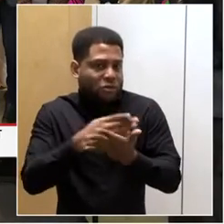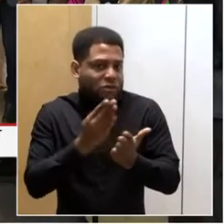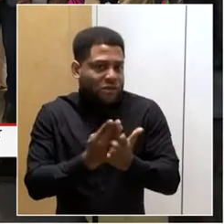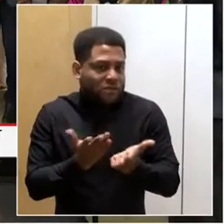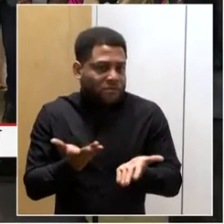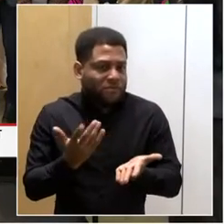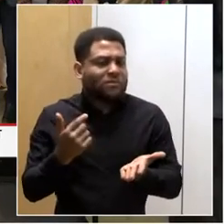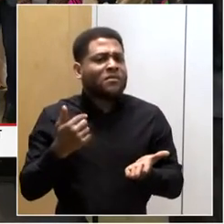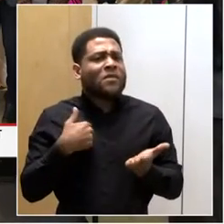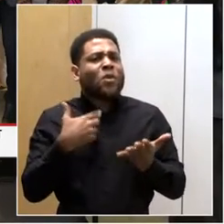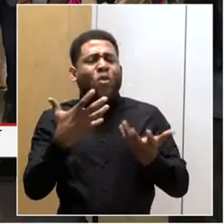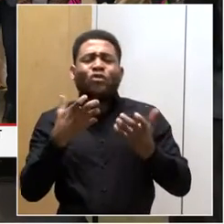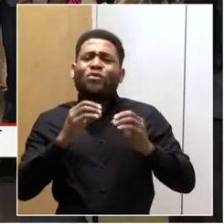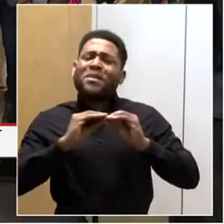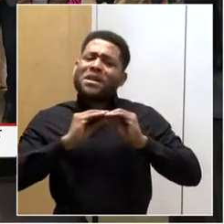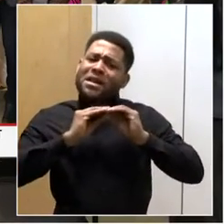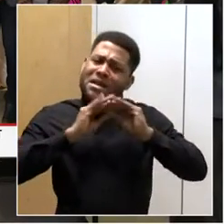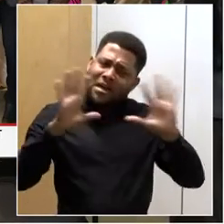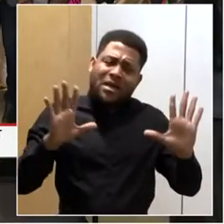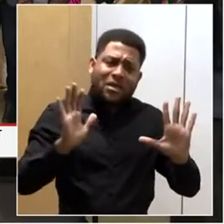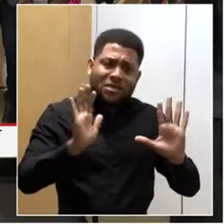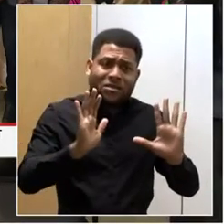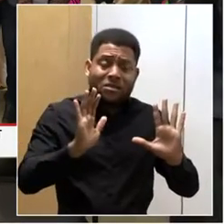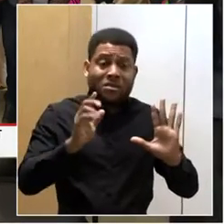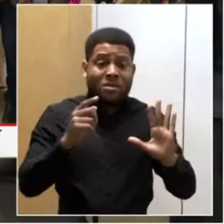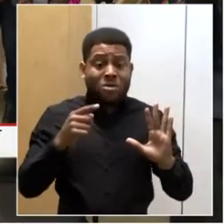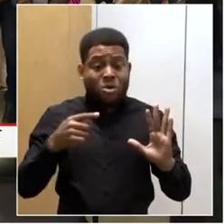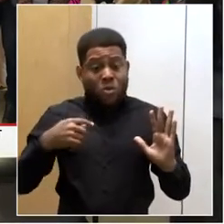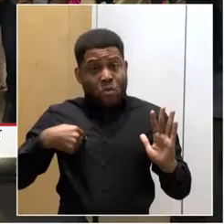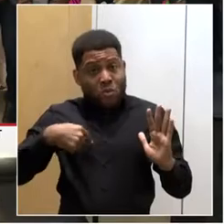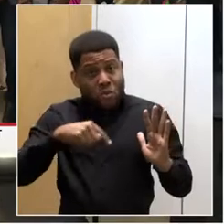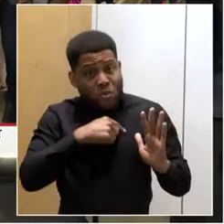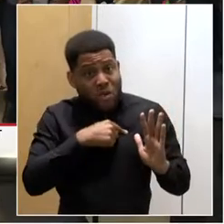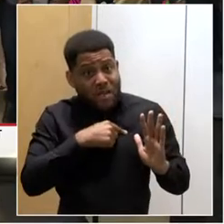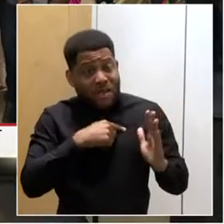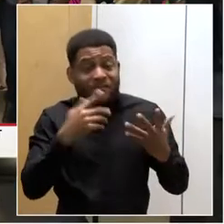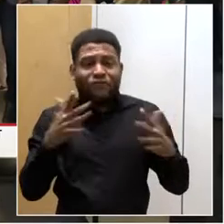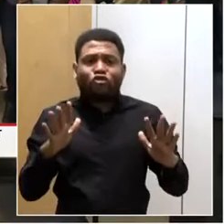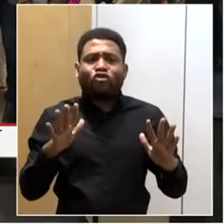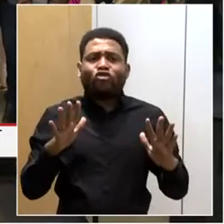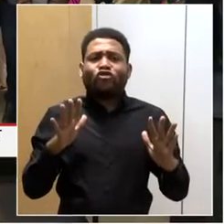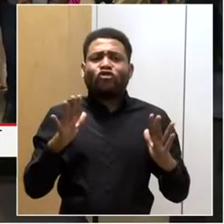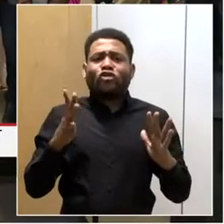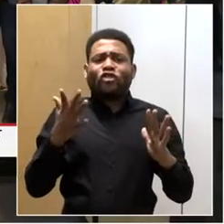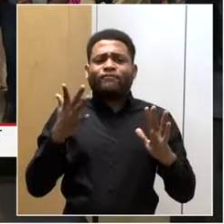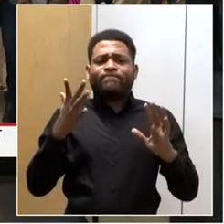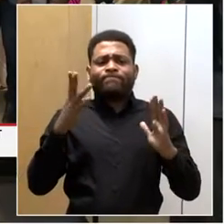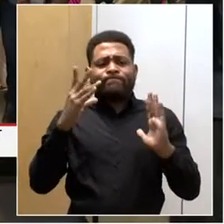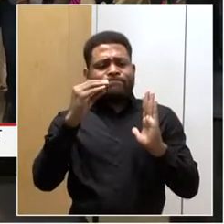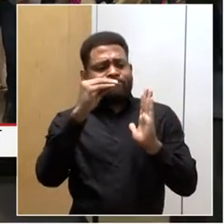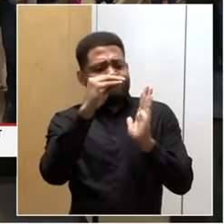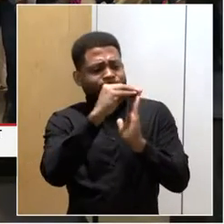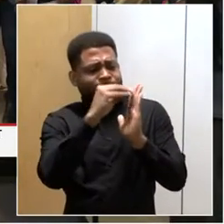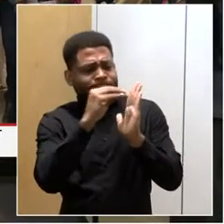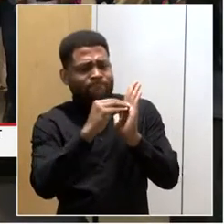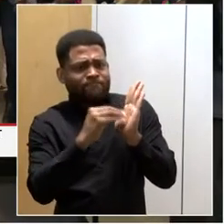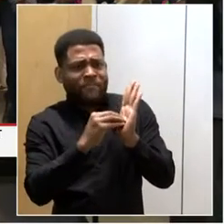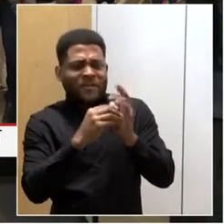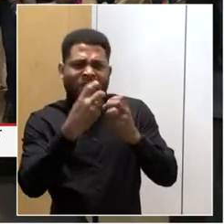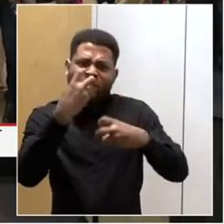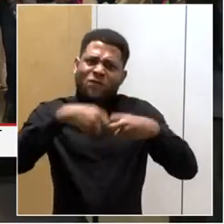make really clear. We have put together, the most difficult budget that I've